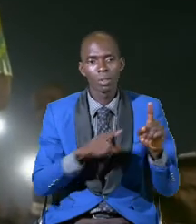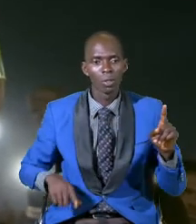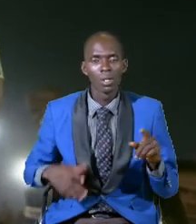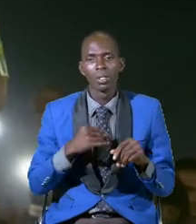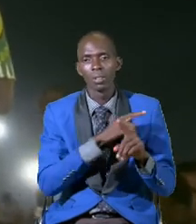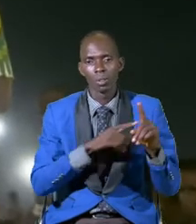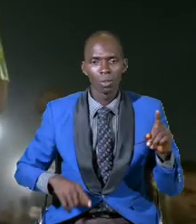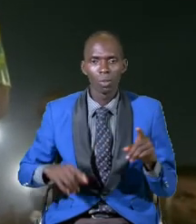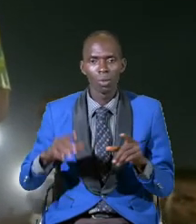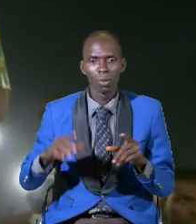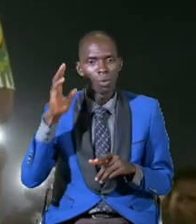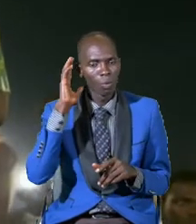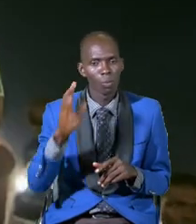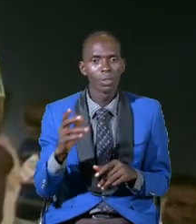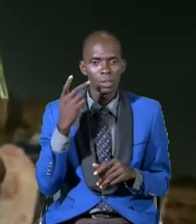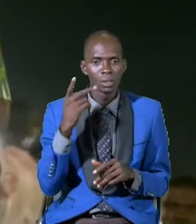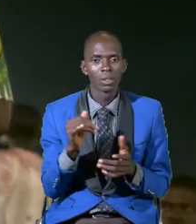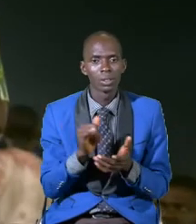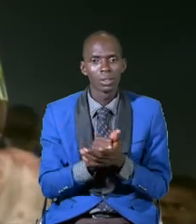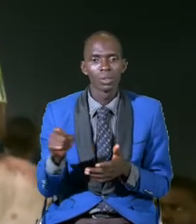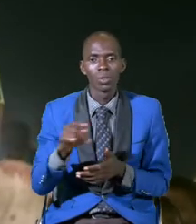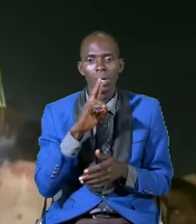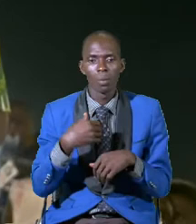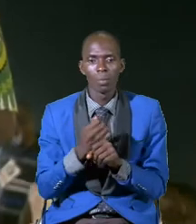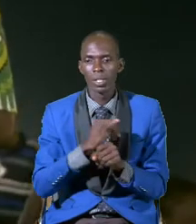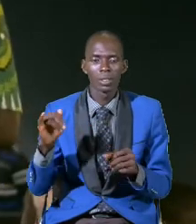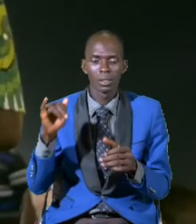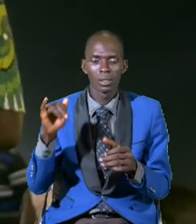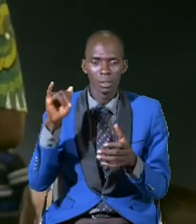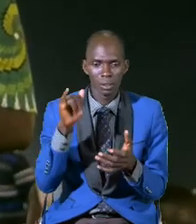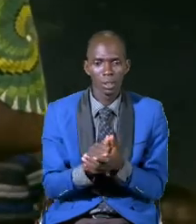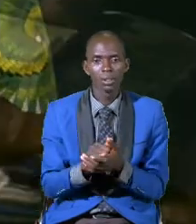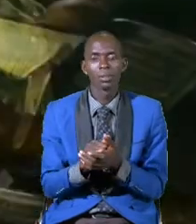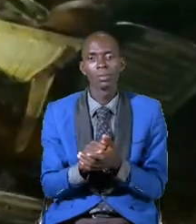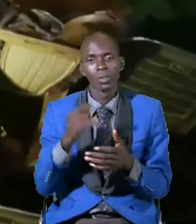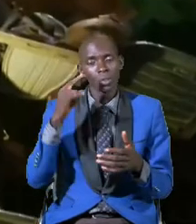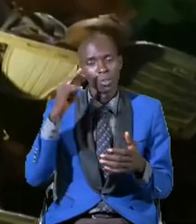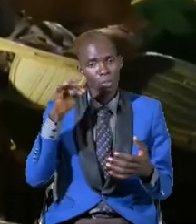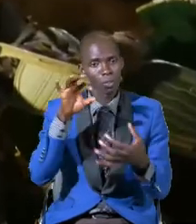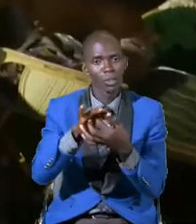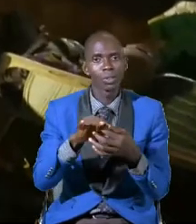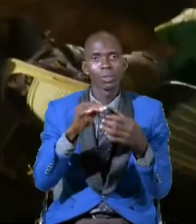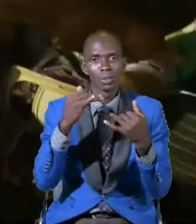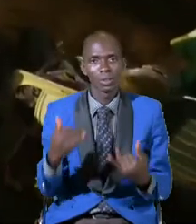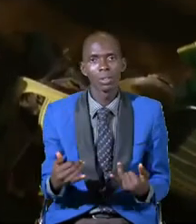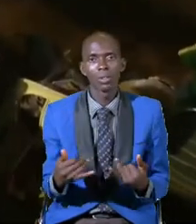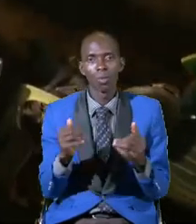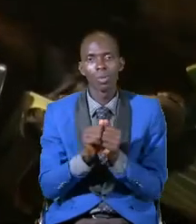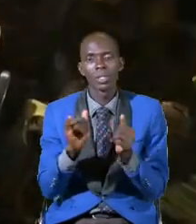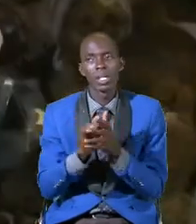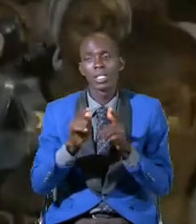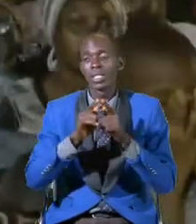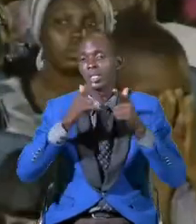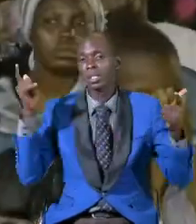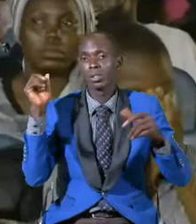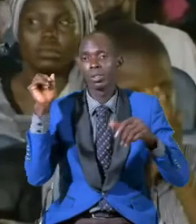see that you're making that connection now with a great conqueror that never lost any battle. Stand up so I can